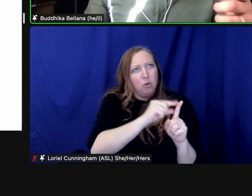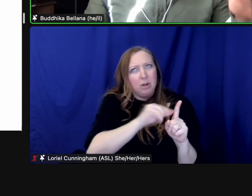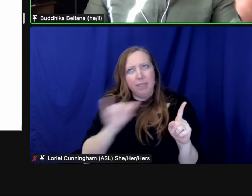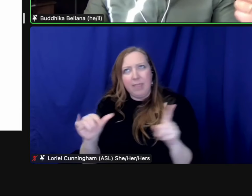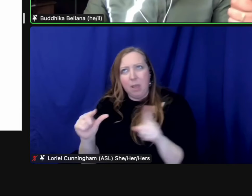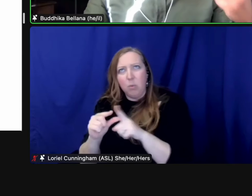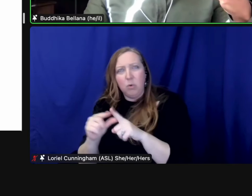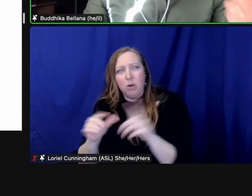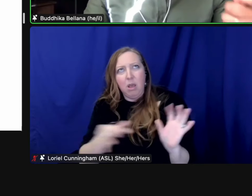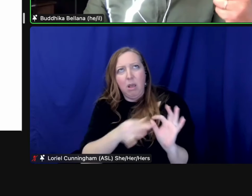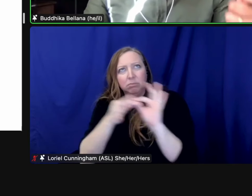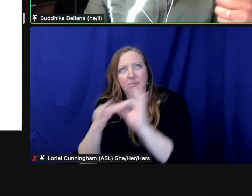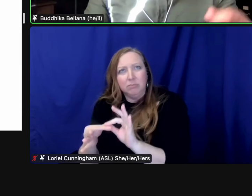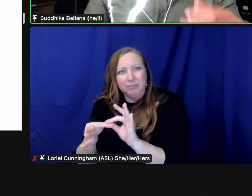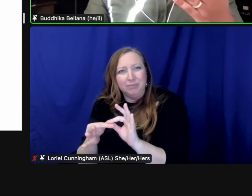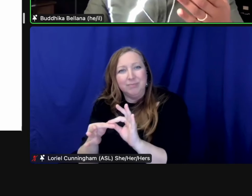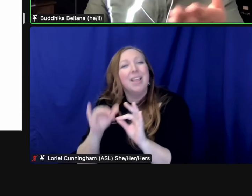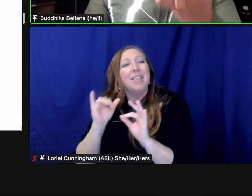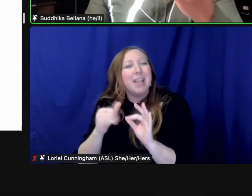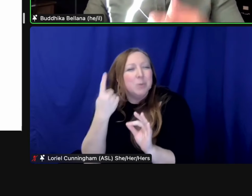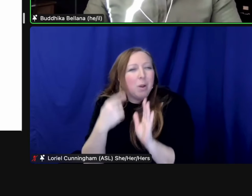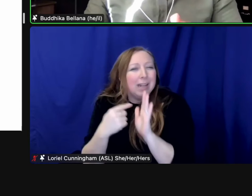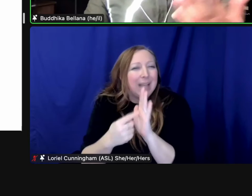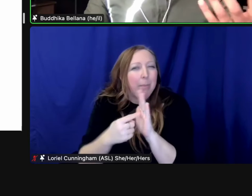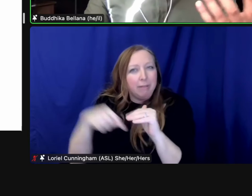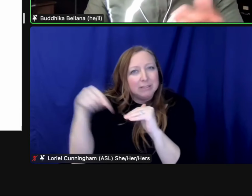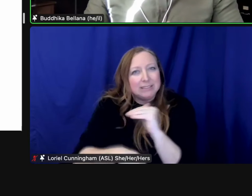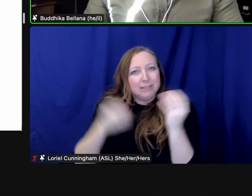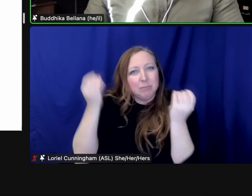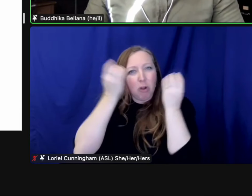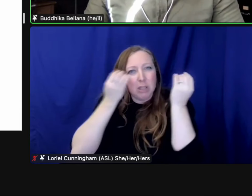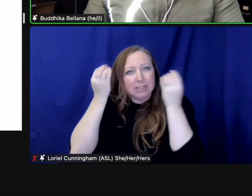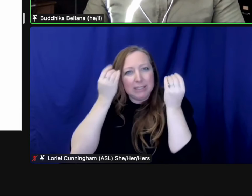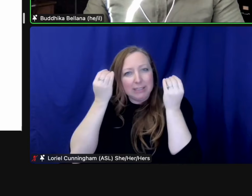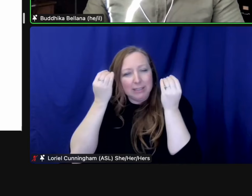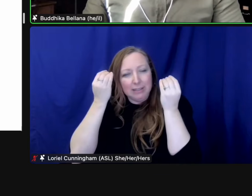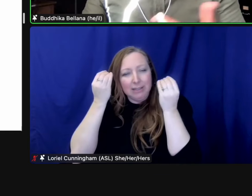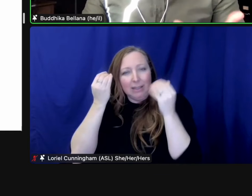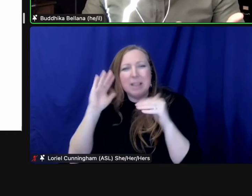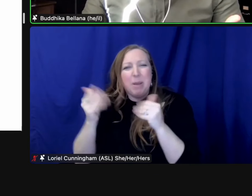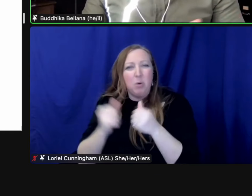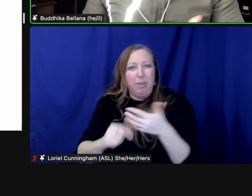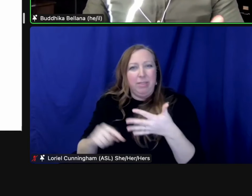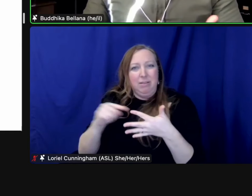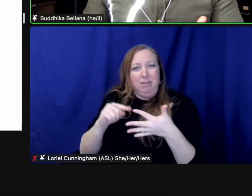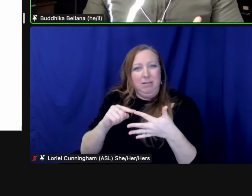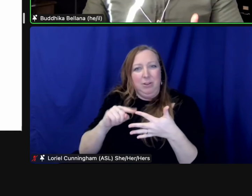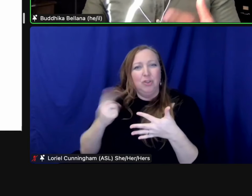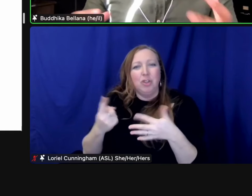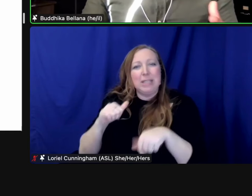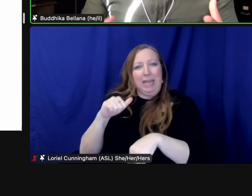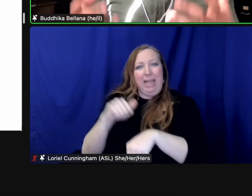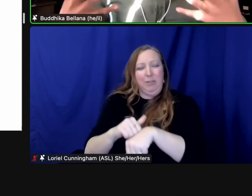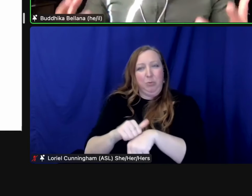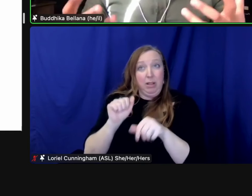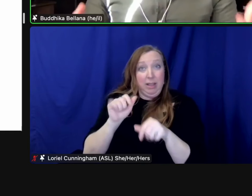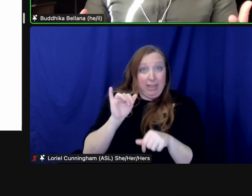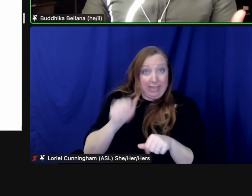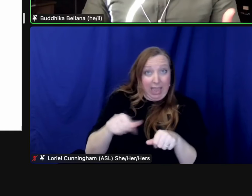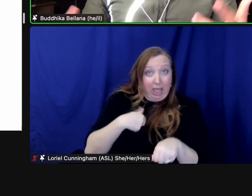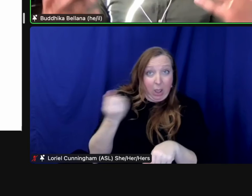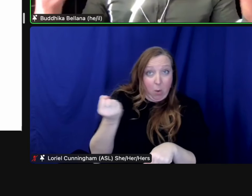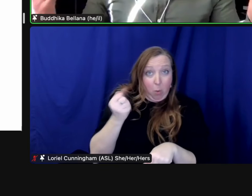be an example of deeper processing than just, for example, the tangible condition. And in line with that idea, participants were able